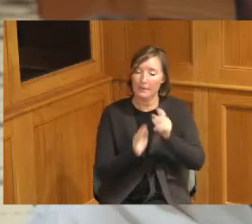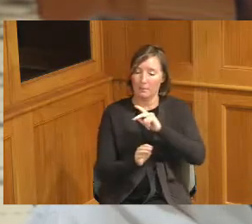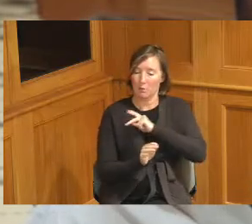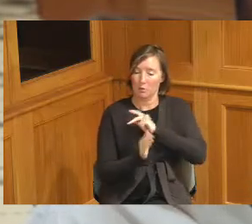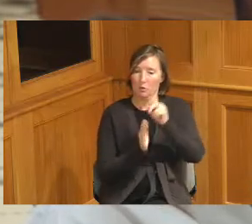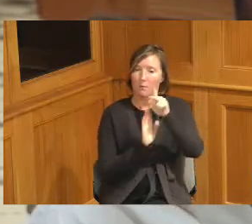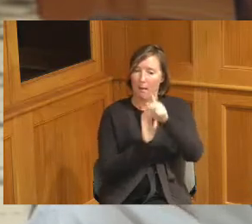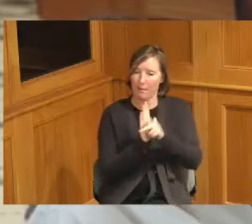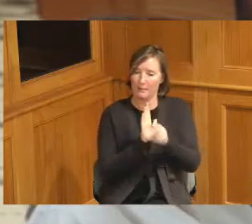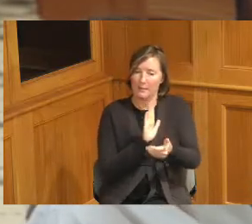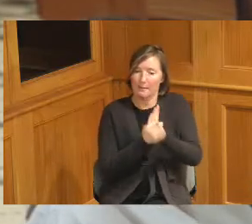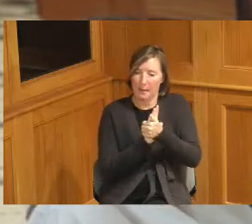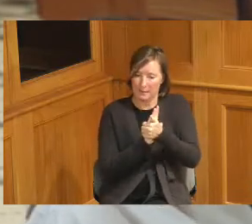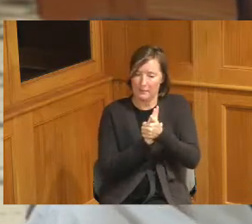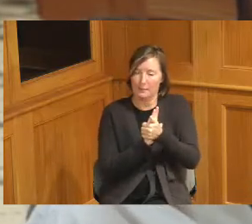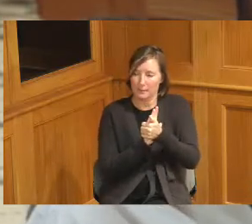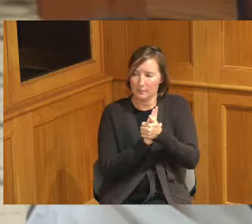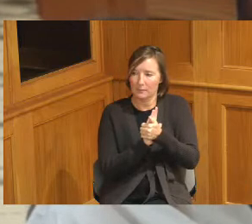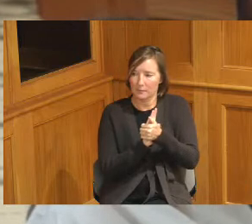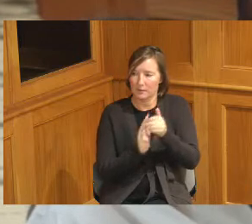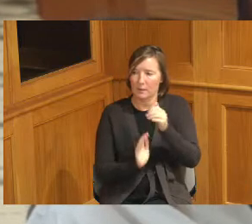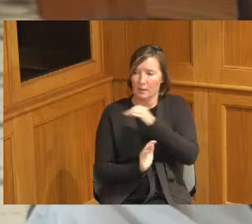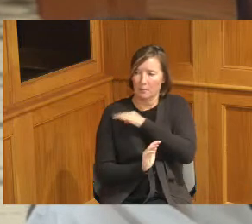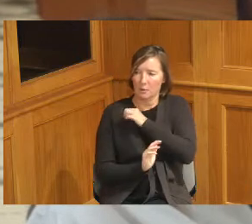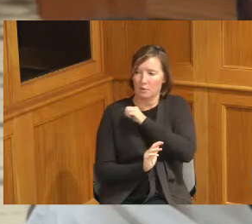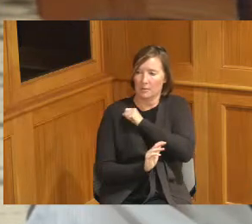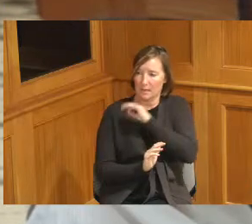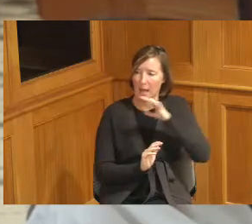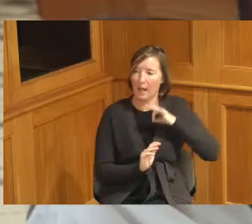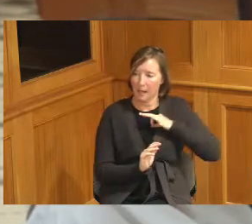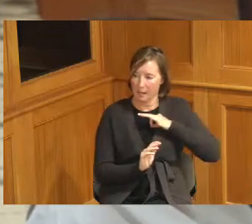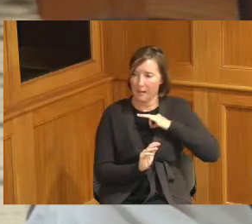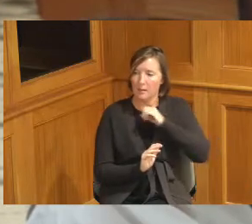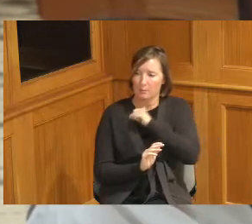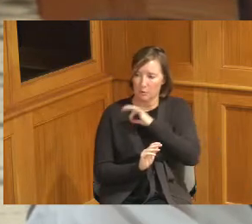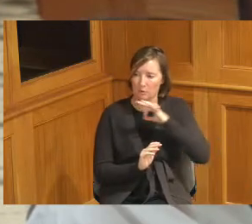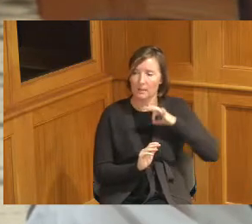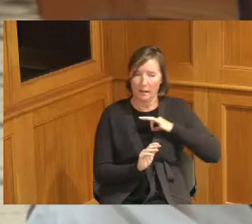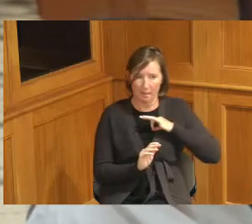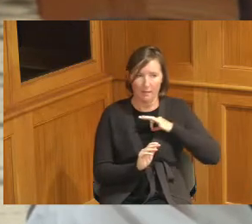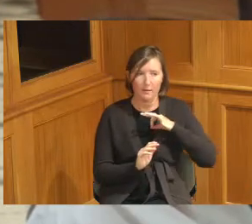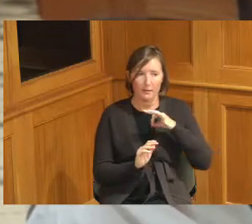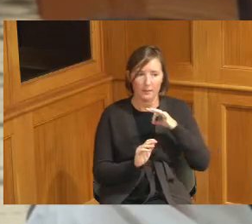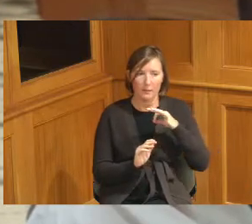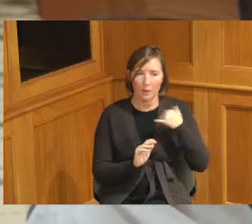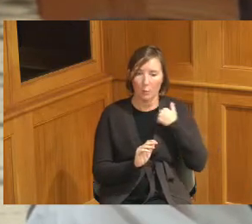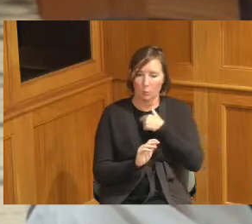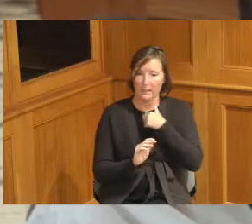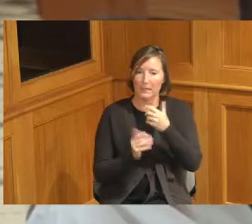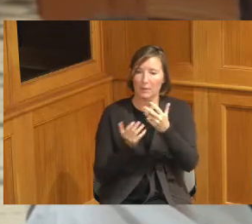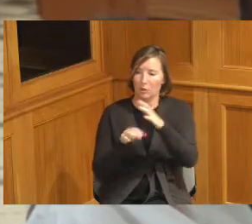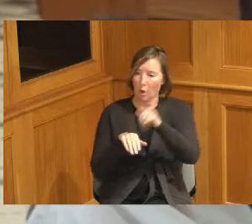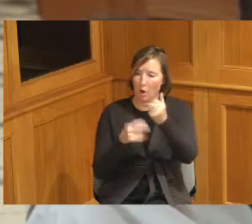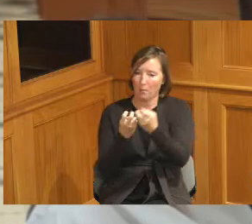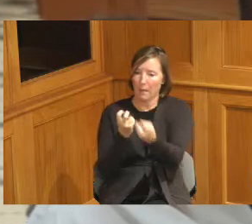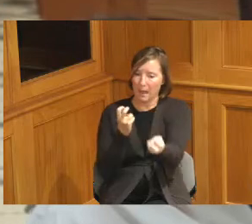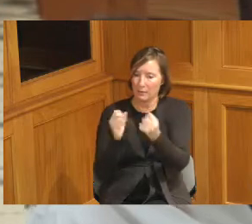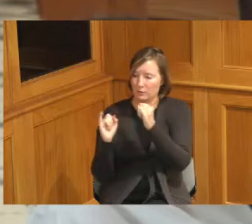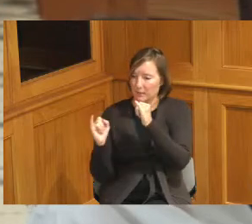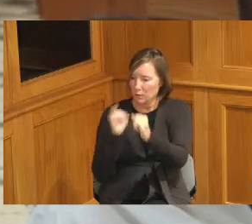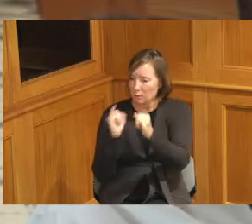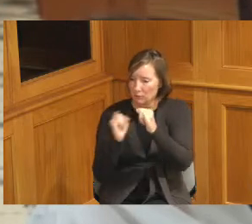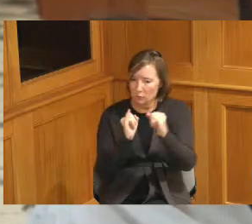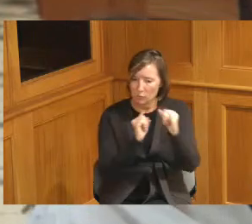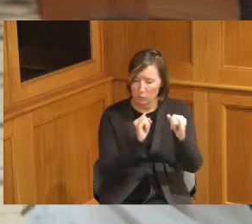manual to require an effort by interviewing panels to seek